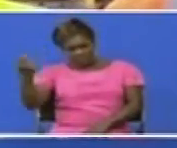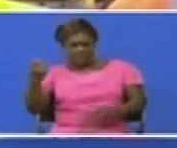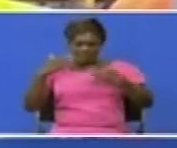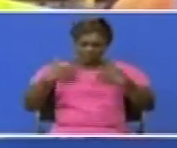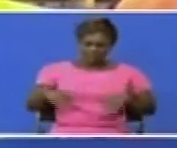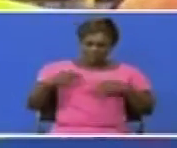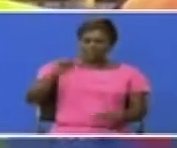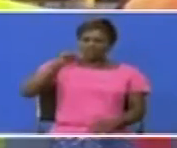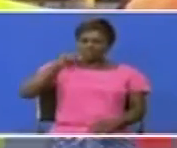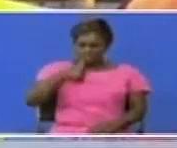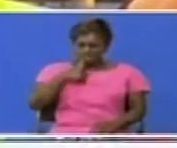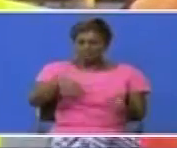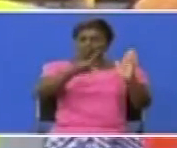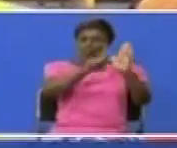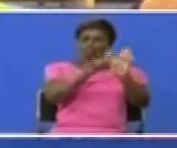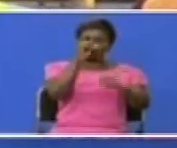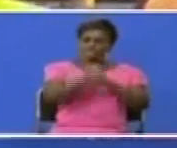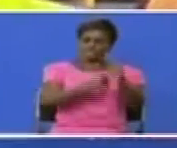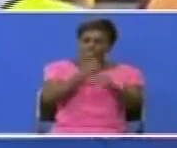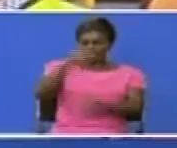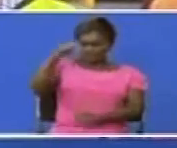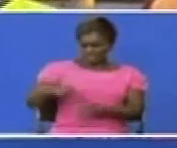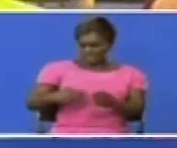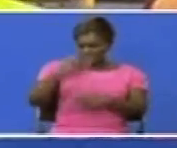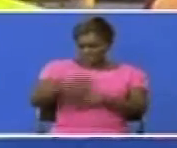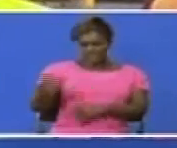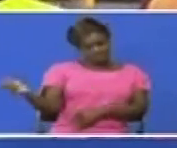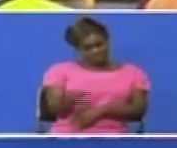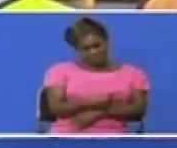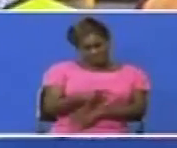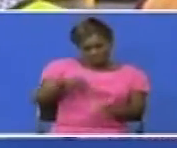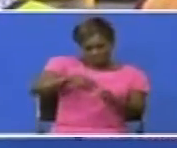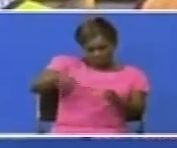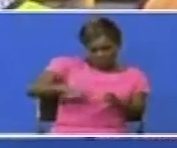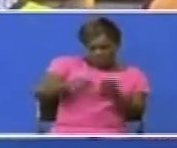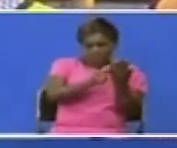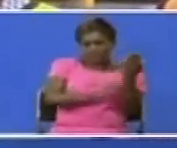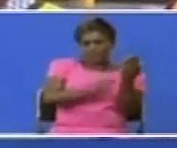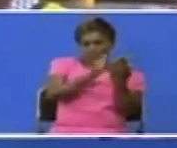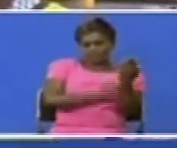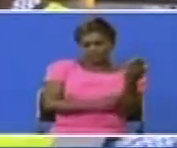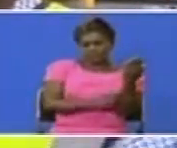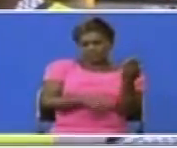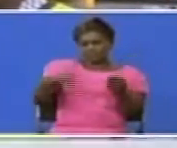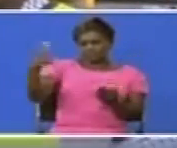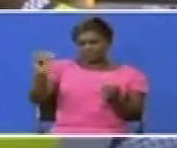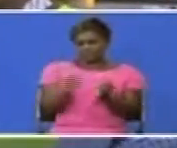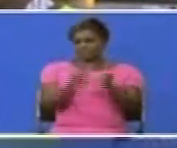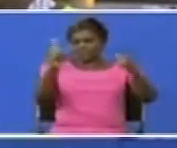new mining law this year. That's next month. The Mining Act, hopefully we'll call it Mining Act